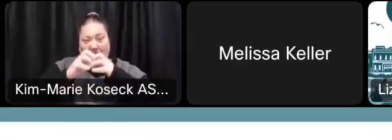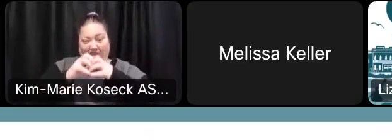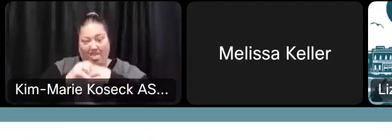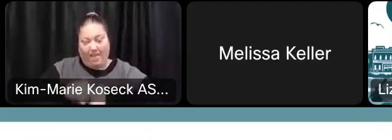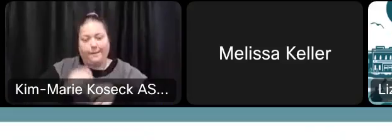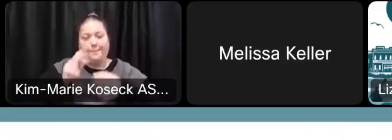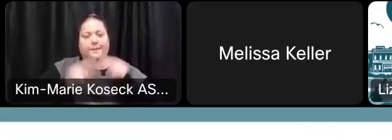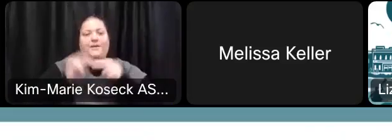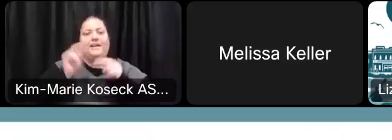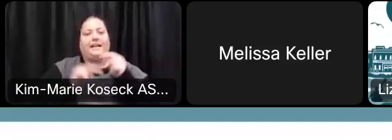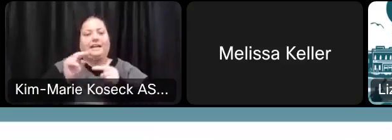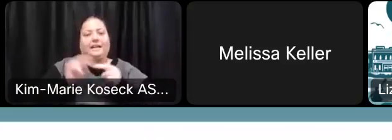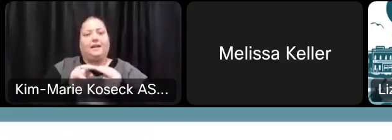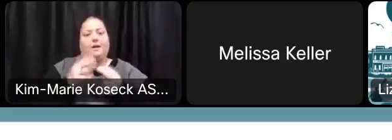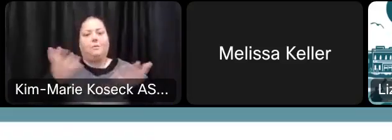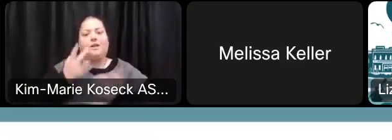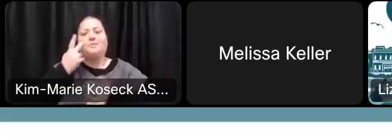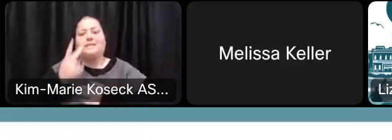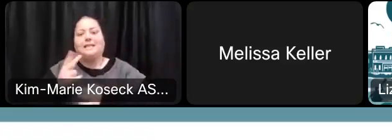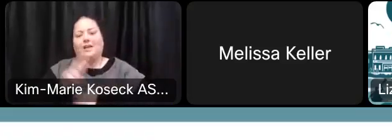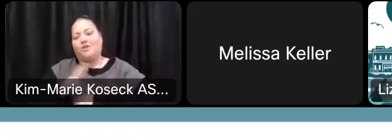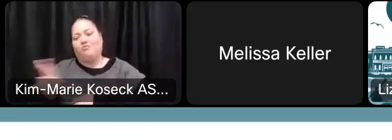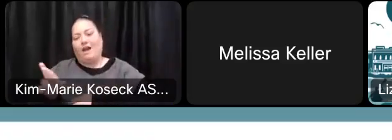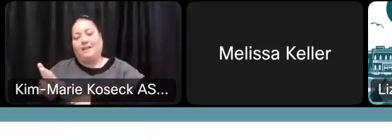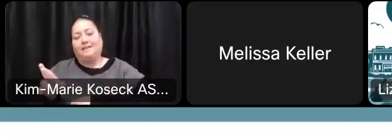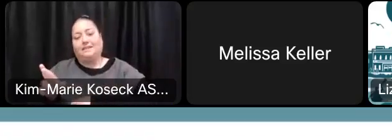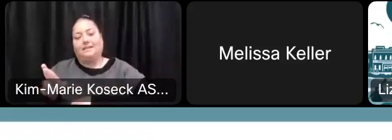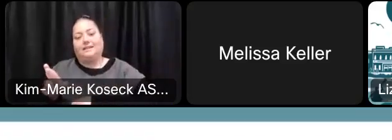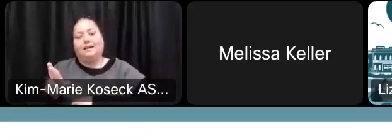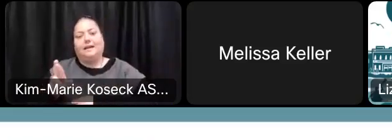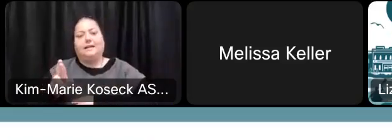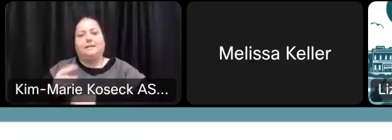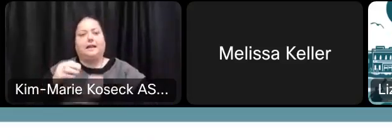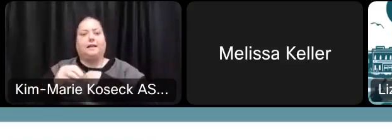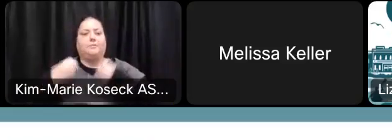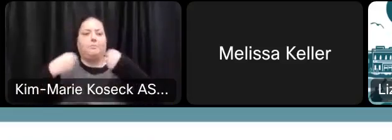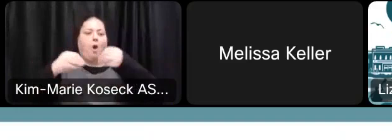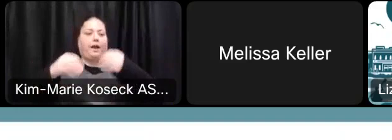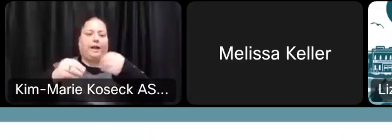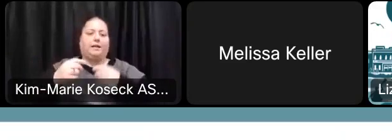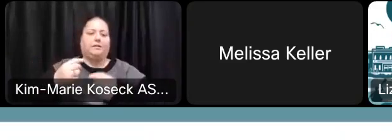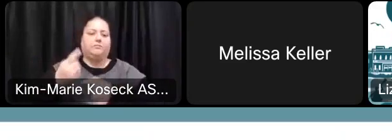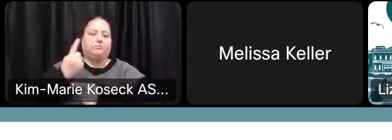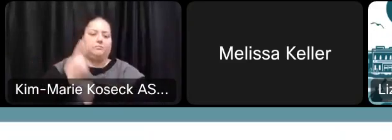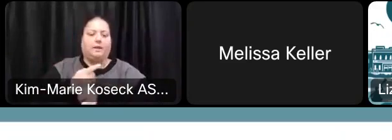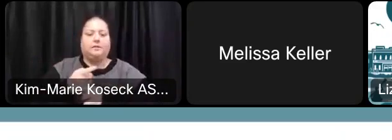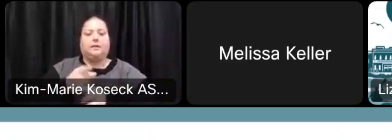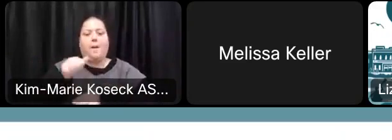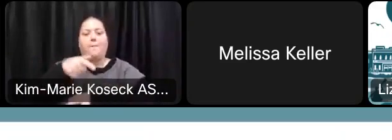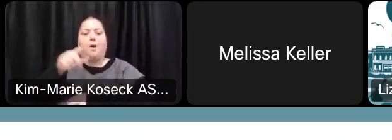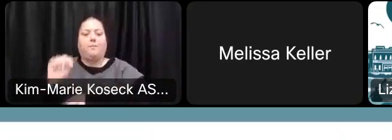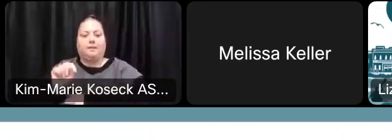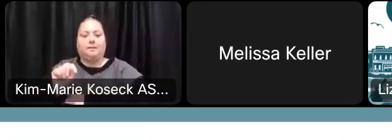building into what you see on the right, which is market rate apartments right on the waterfront. And if you look